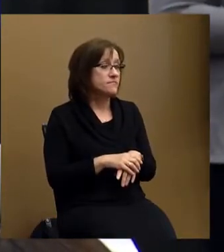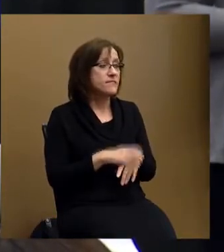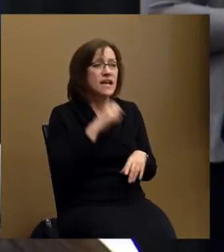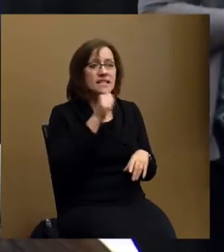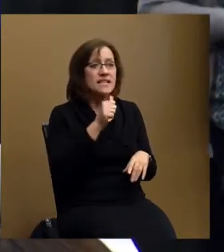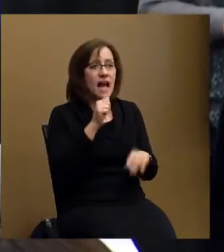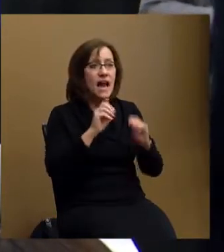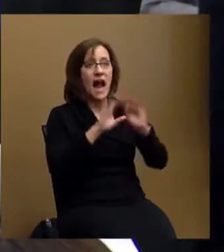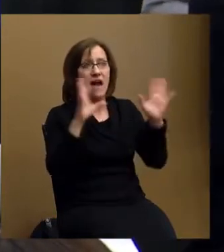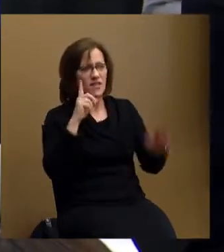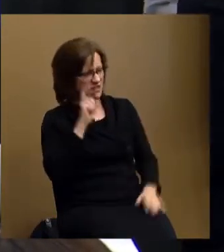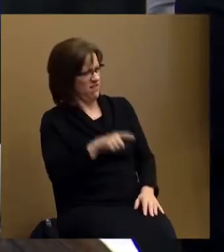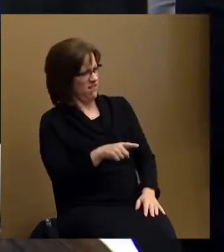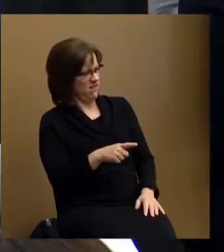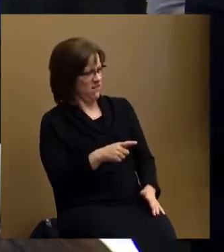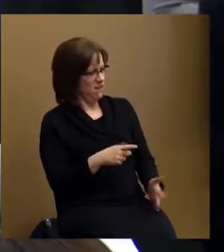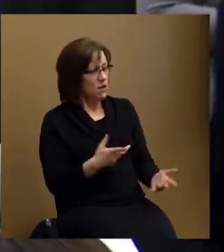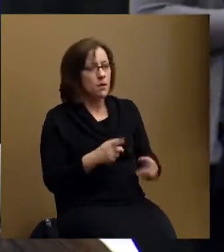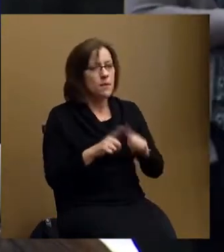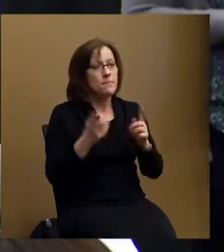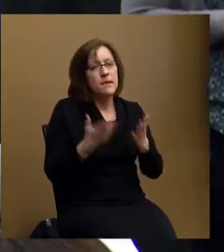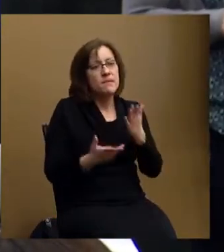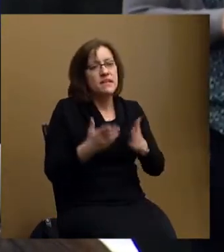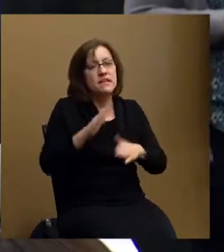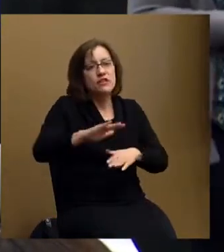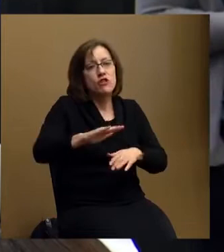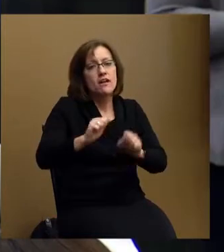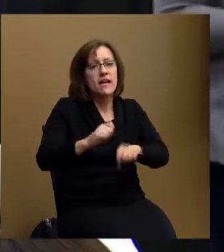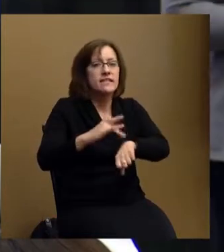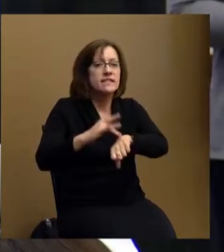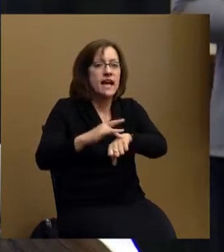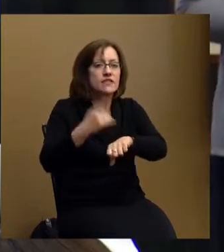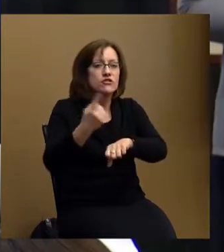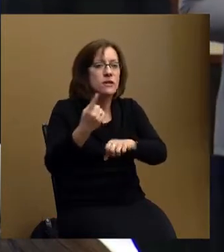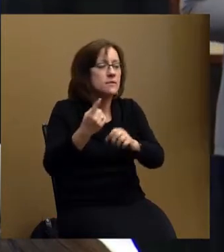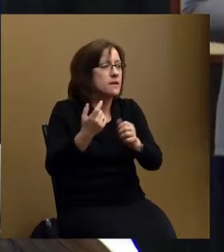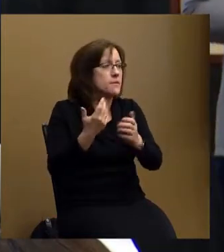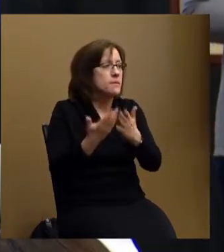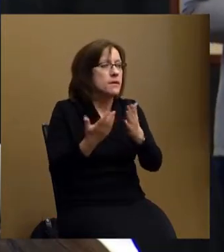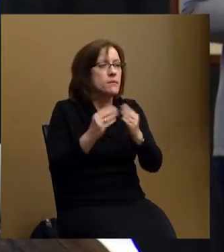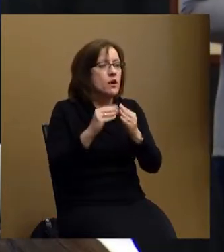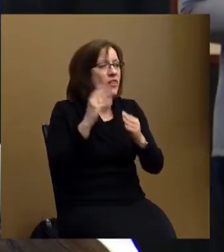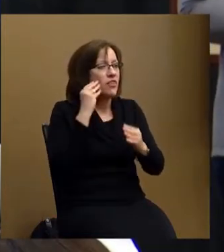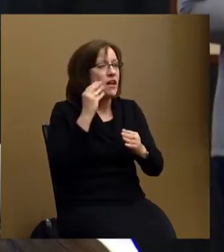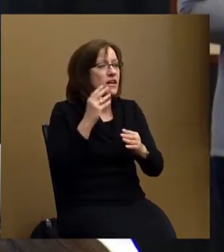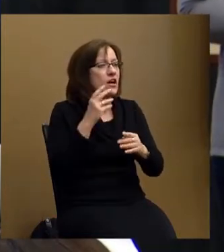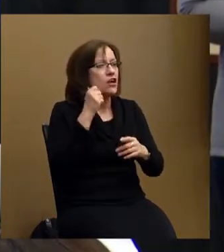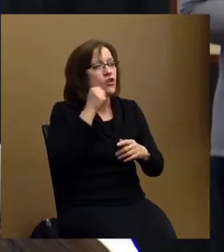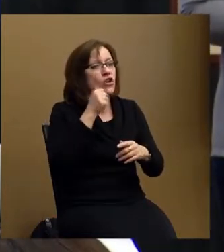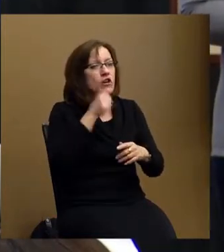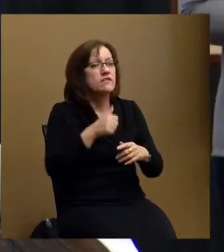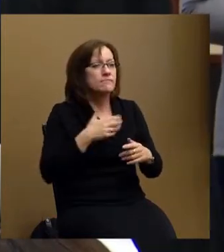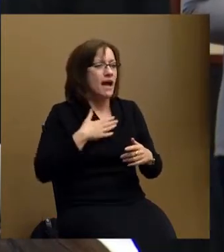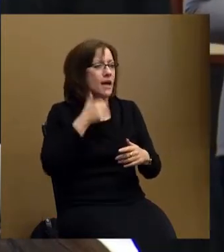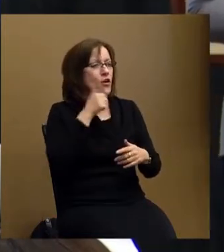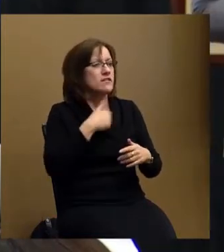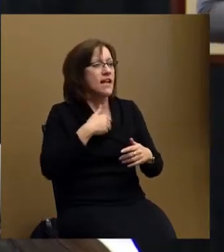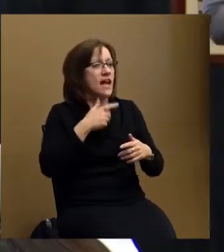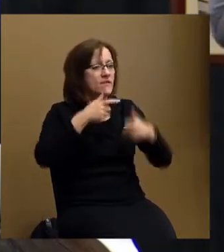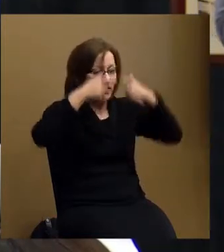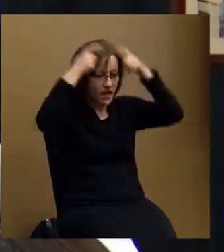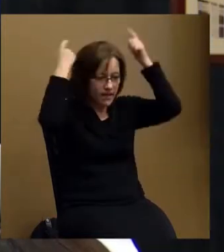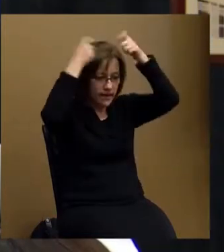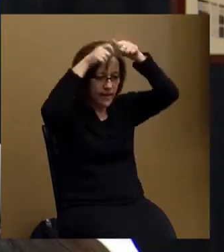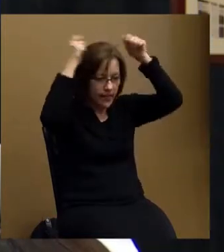So can the child touch something that's maybe thicker, or my girls have the ties that are kind of silky. Can that go on